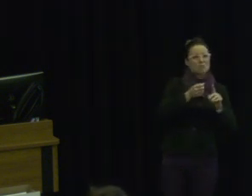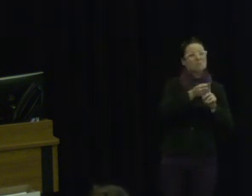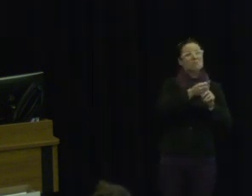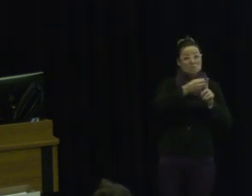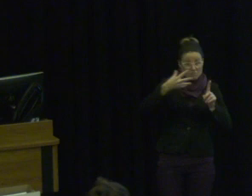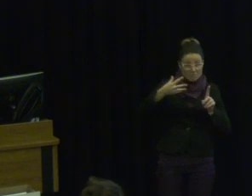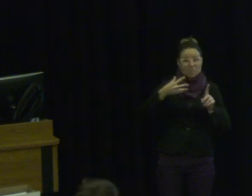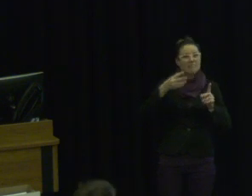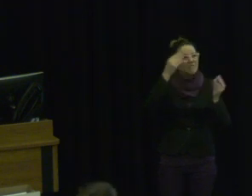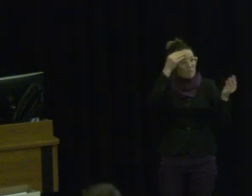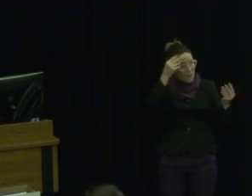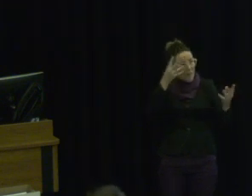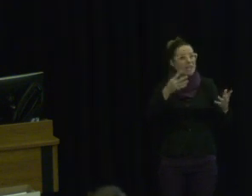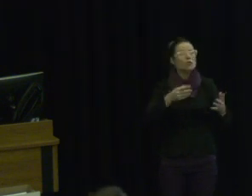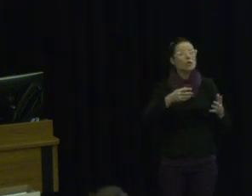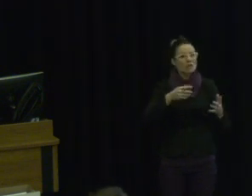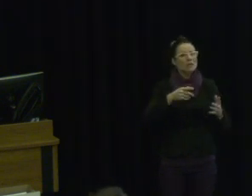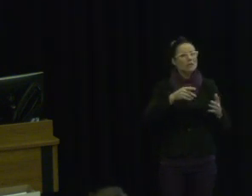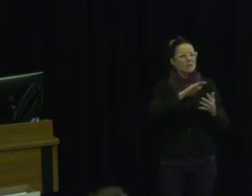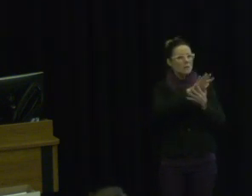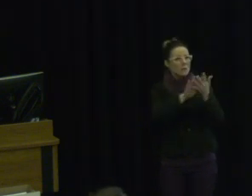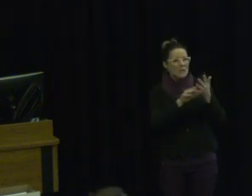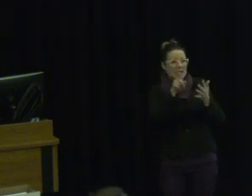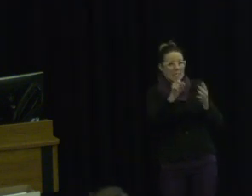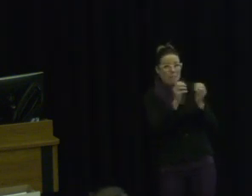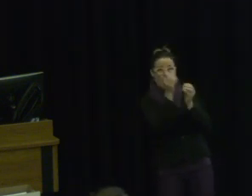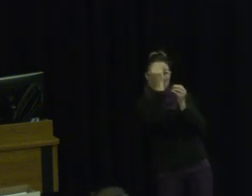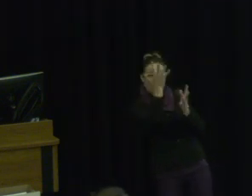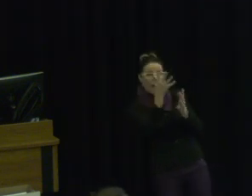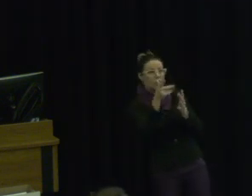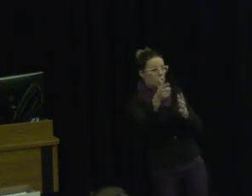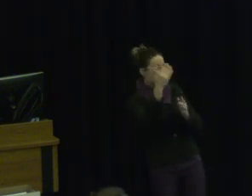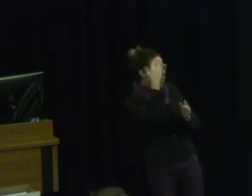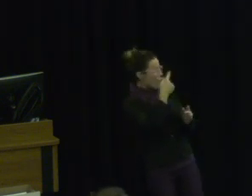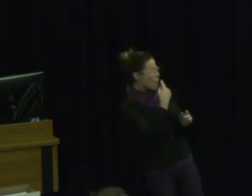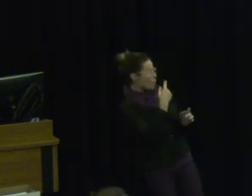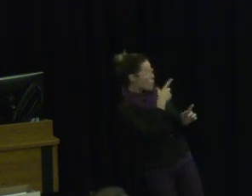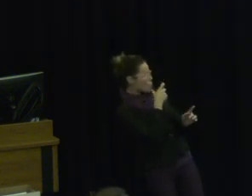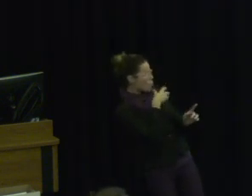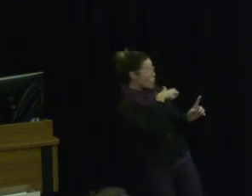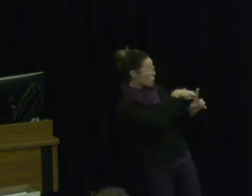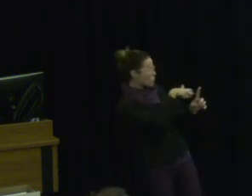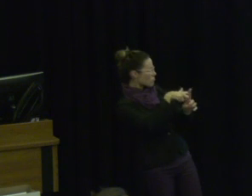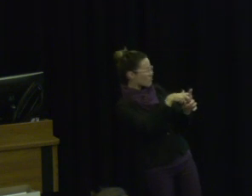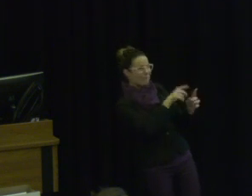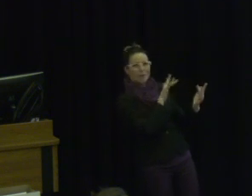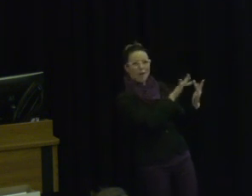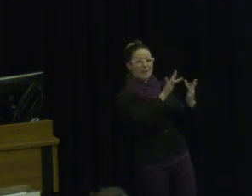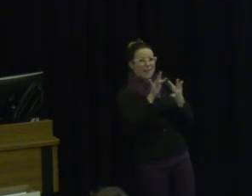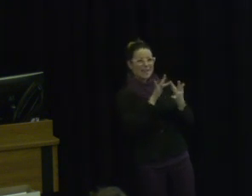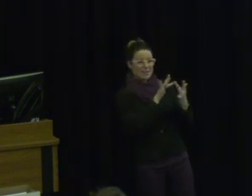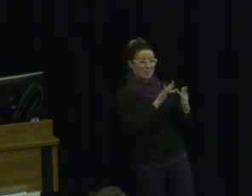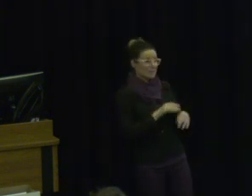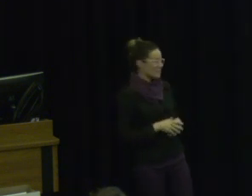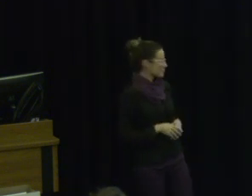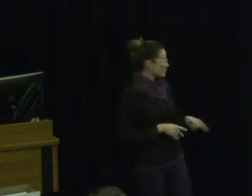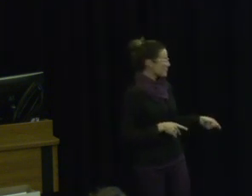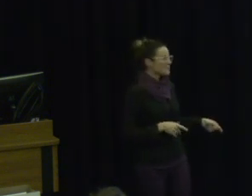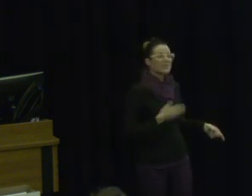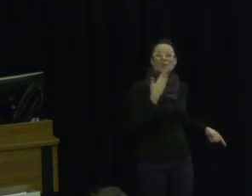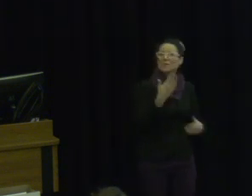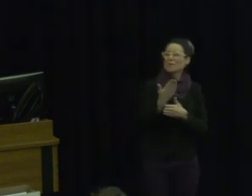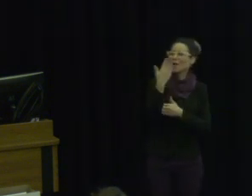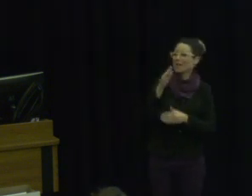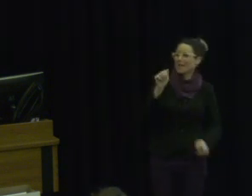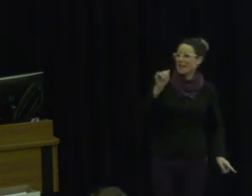student academic affairs, you'll know who to go, or student life, you'll know who to go to. So I'm gonna start with our foundation. Yeah, good morning, my